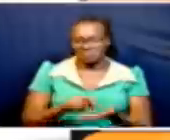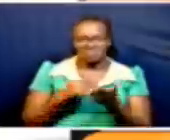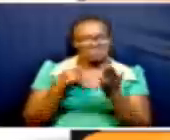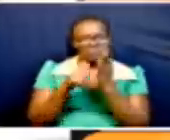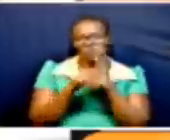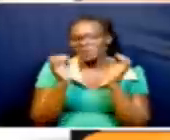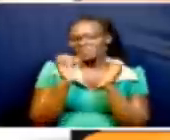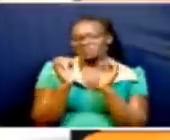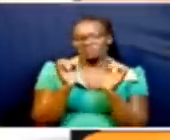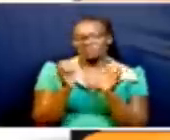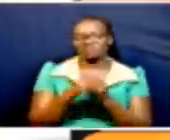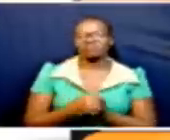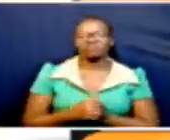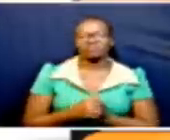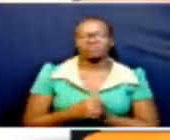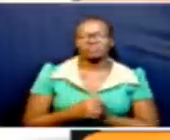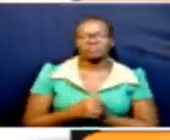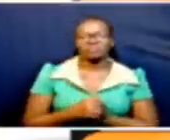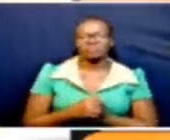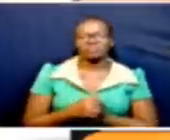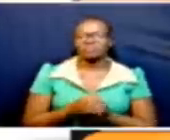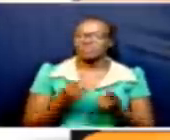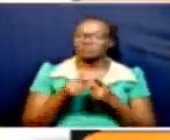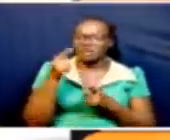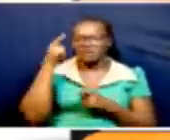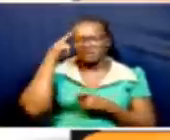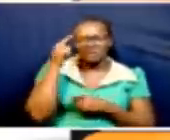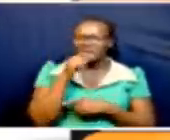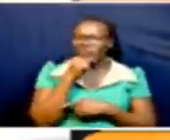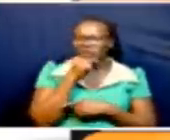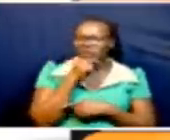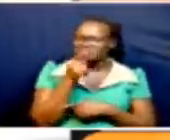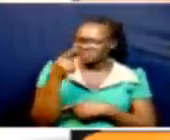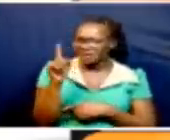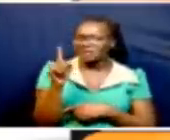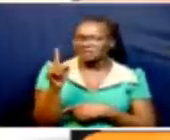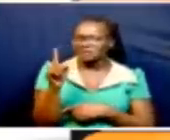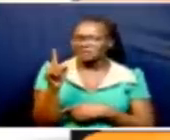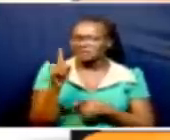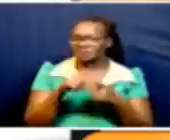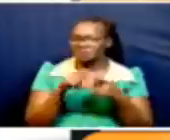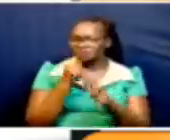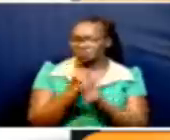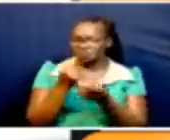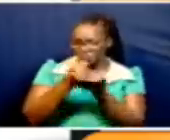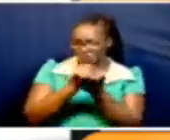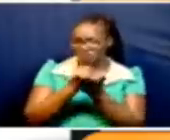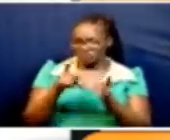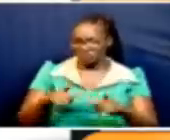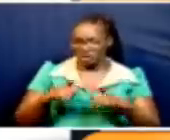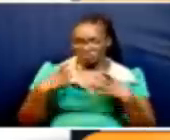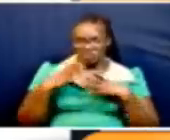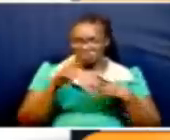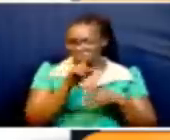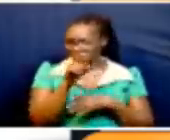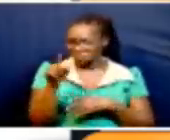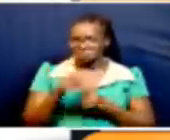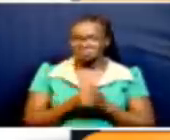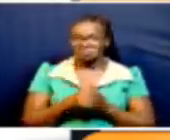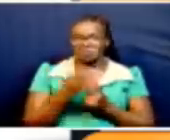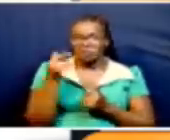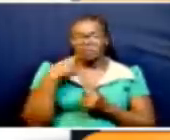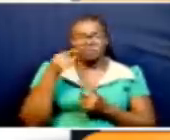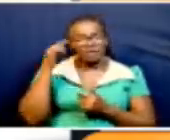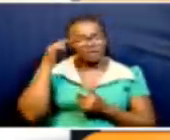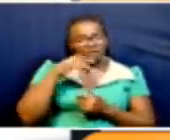But is it right? That's the question that we should ask ourselves. Is it right to do this audit? Because I feel there's a lot of things that